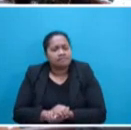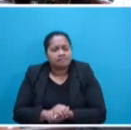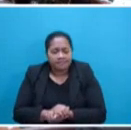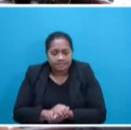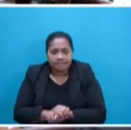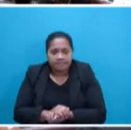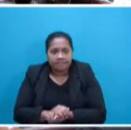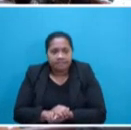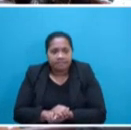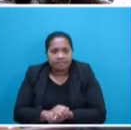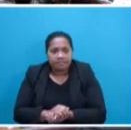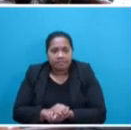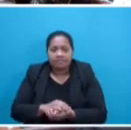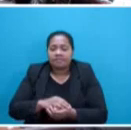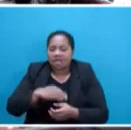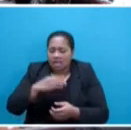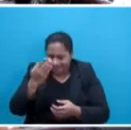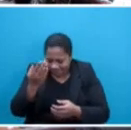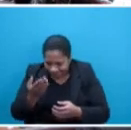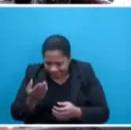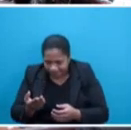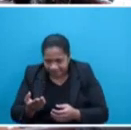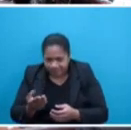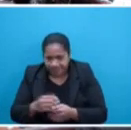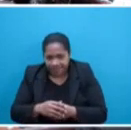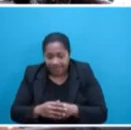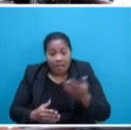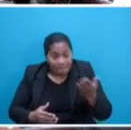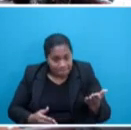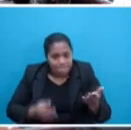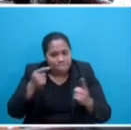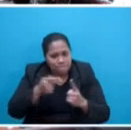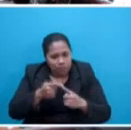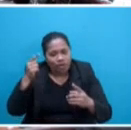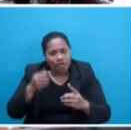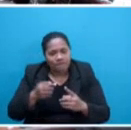you've made your point of order. I've asked to take heed of that.